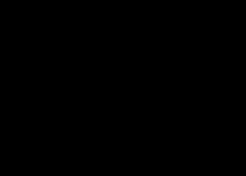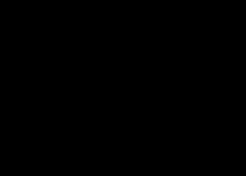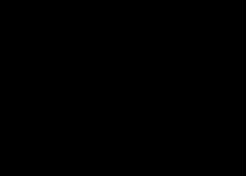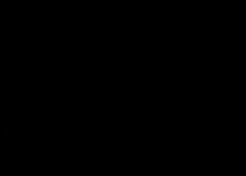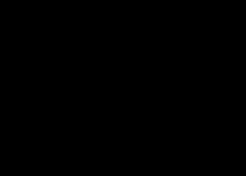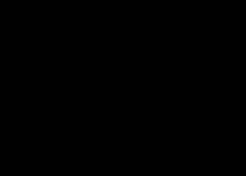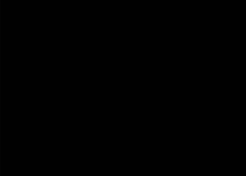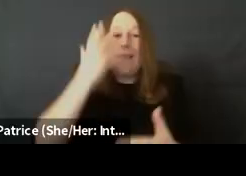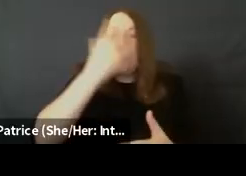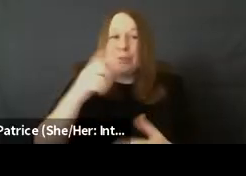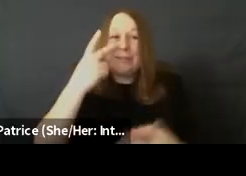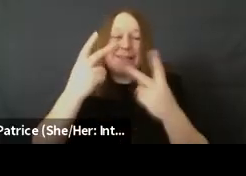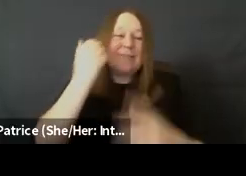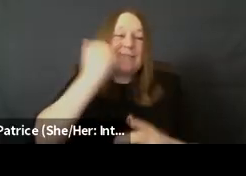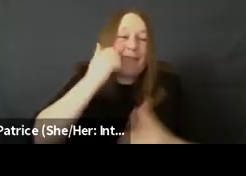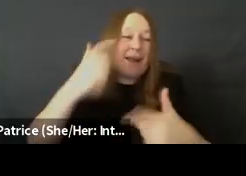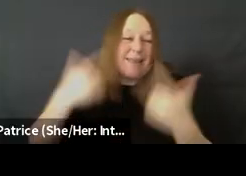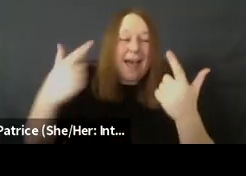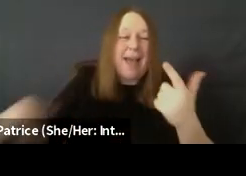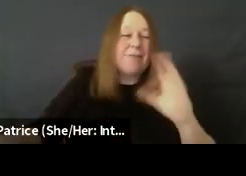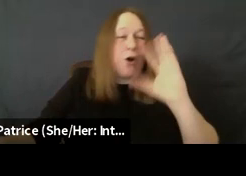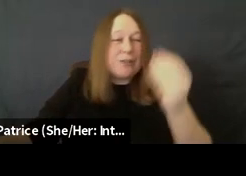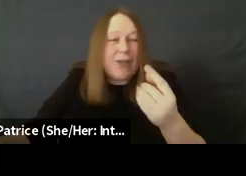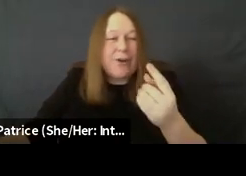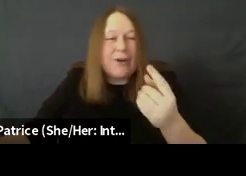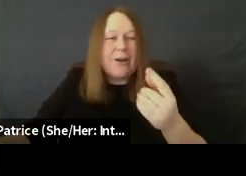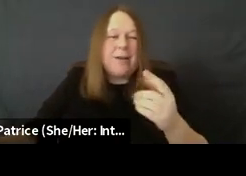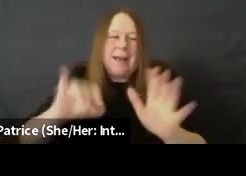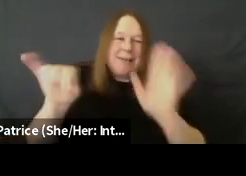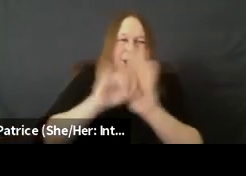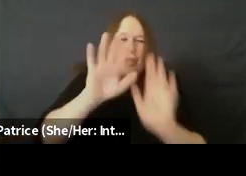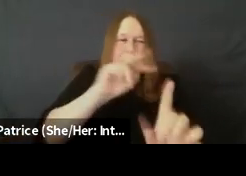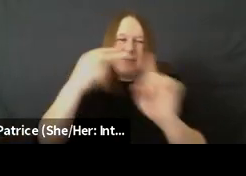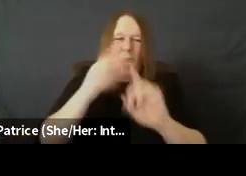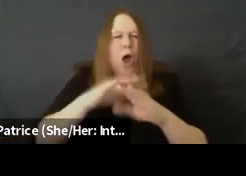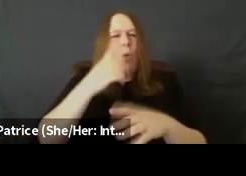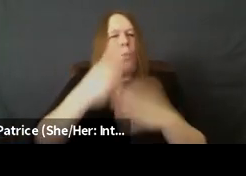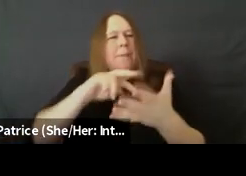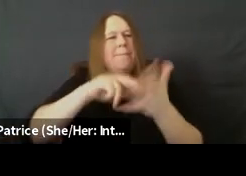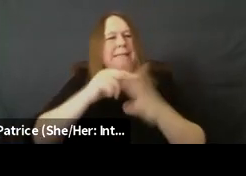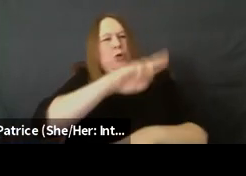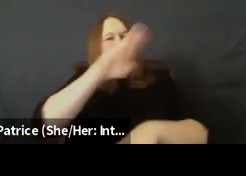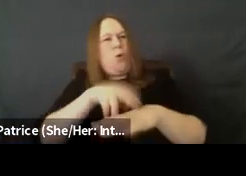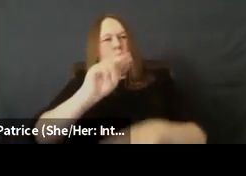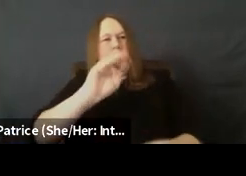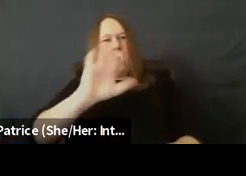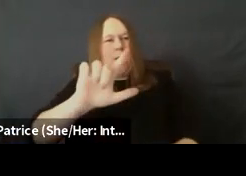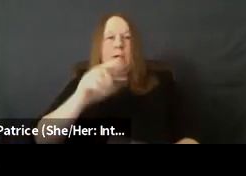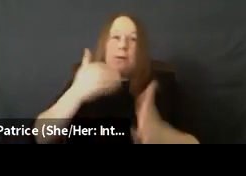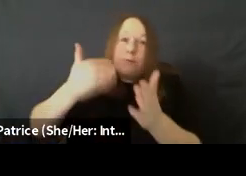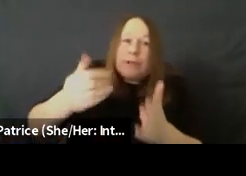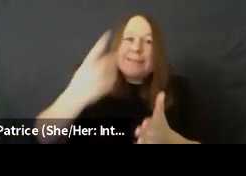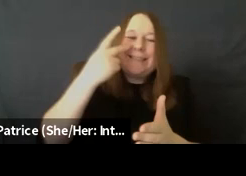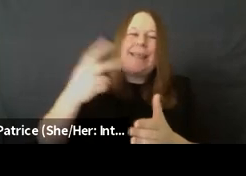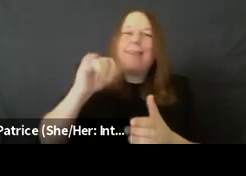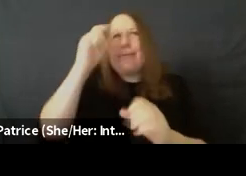The faces you see in your day-to-day life ultimately define your perspective on what's normal. What you're frequently seeing is